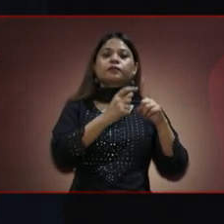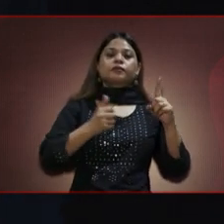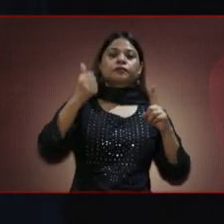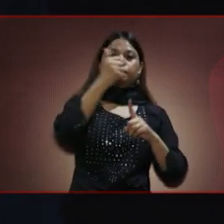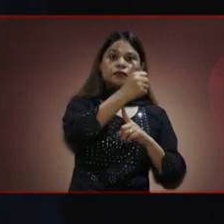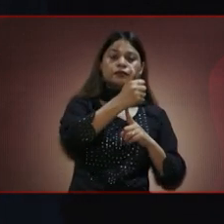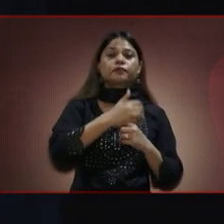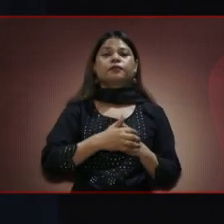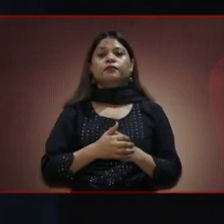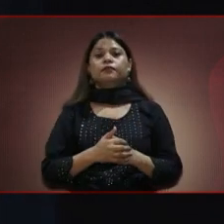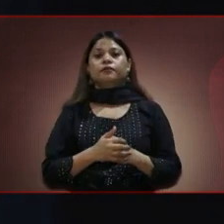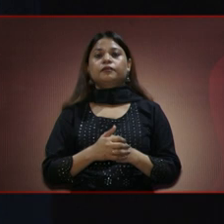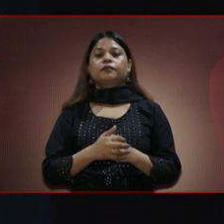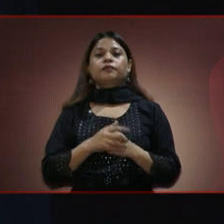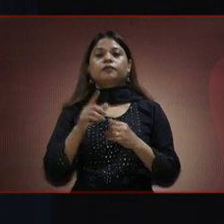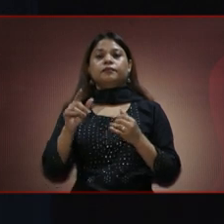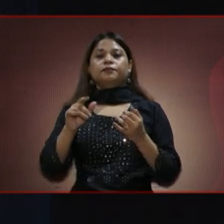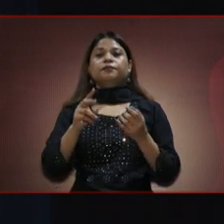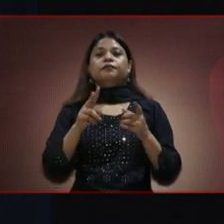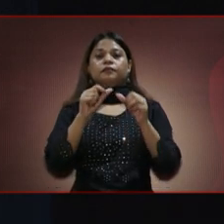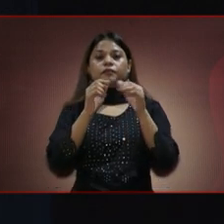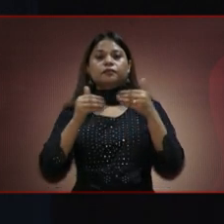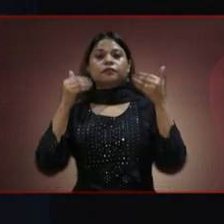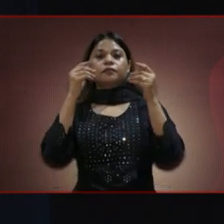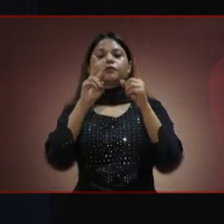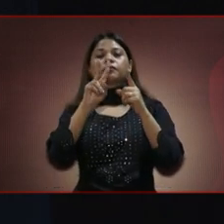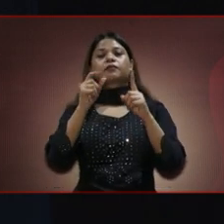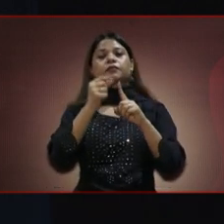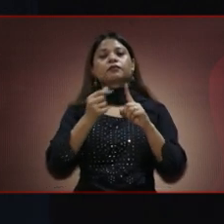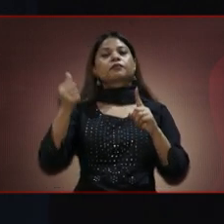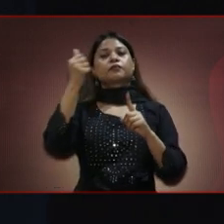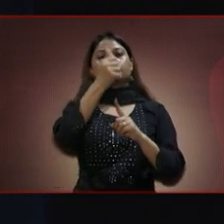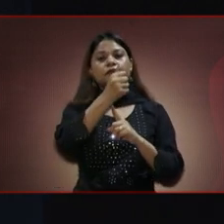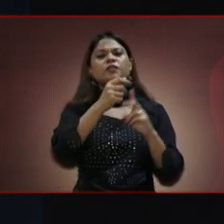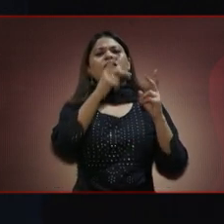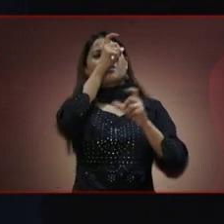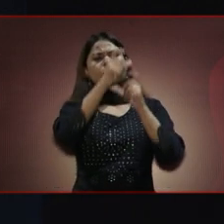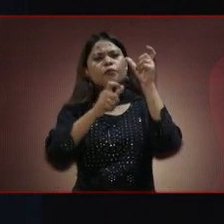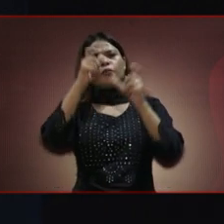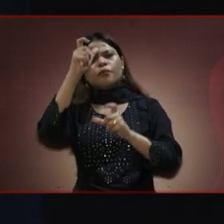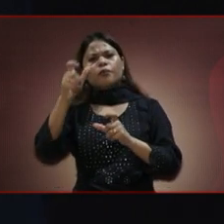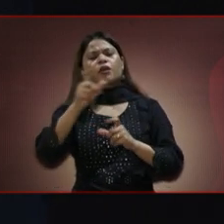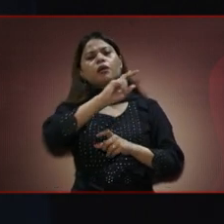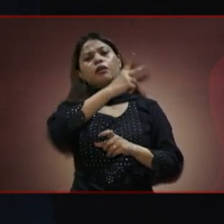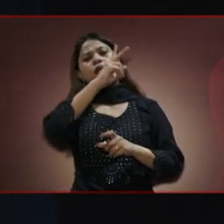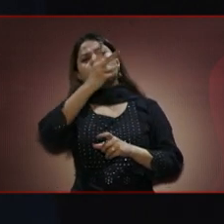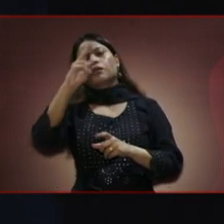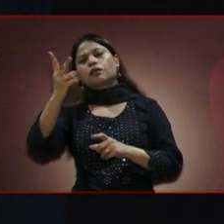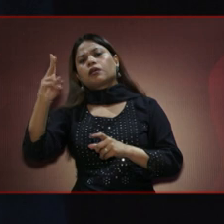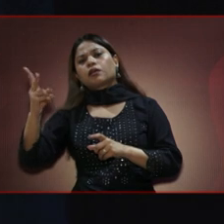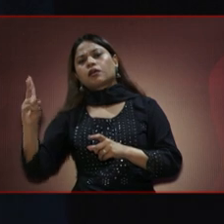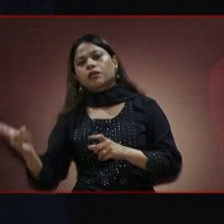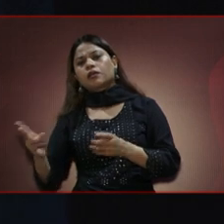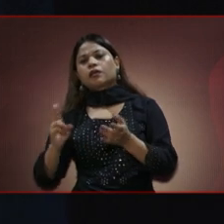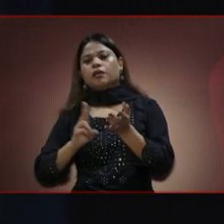ji, Sri Saurabh Srivastav, Vice President, Amazon India, Secretary, NCRT,